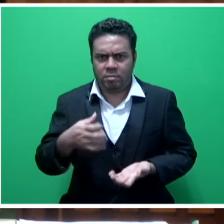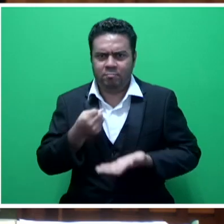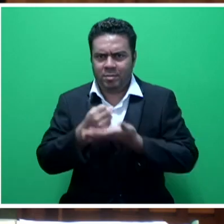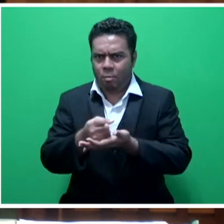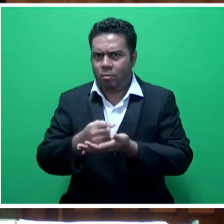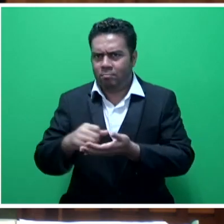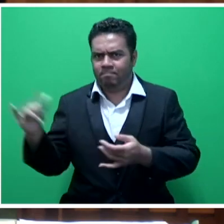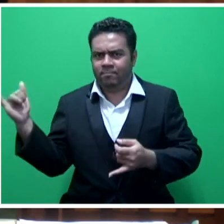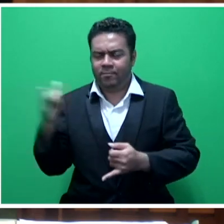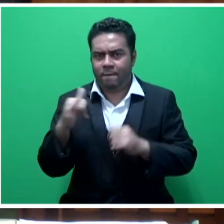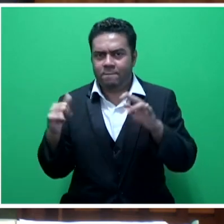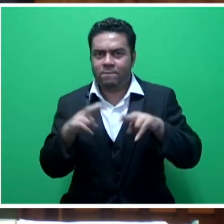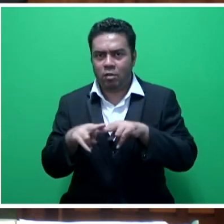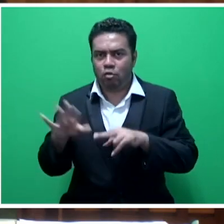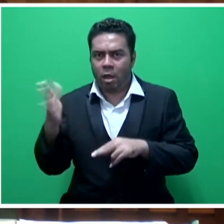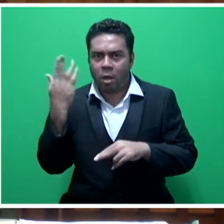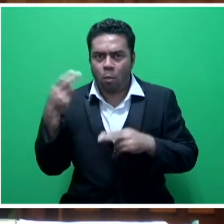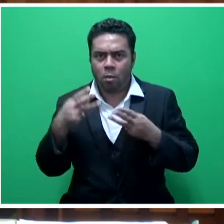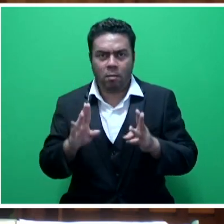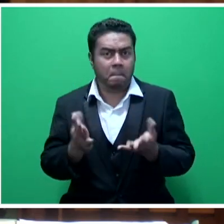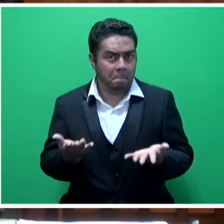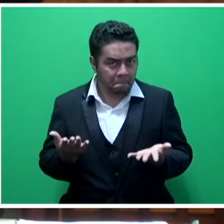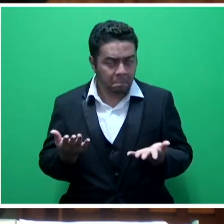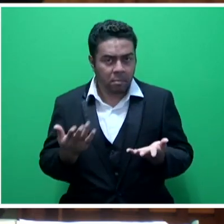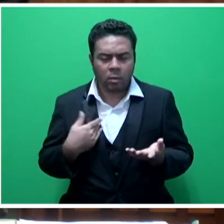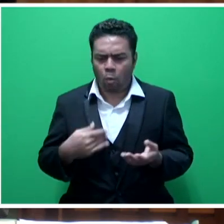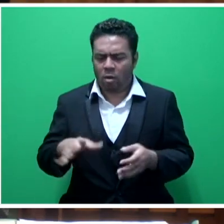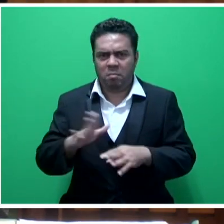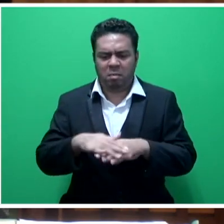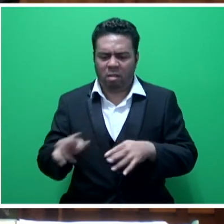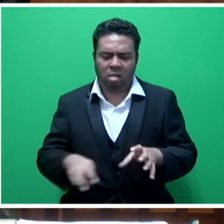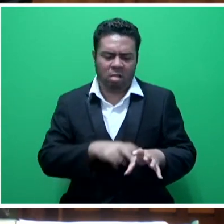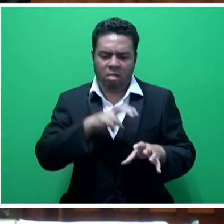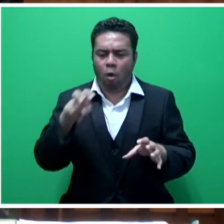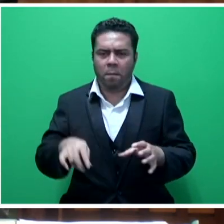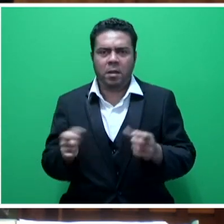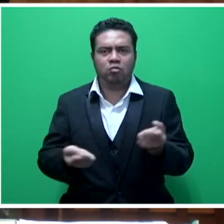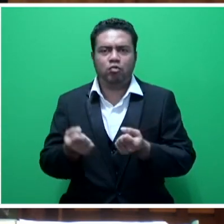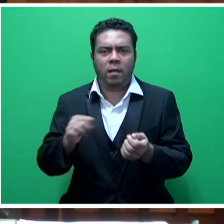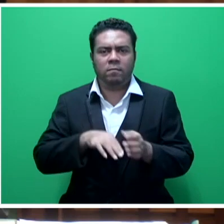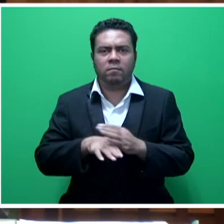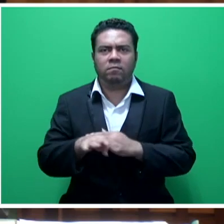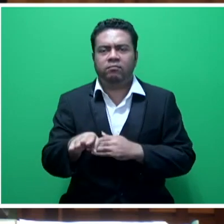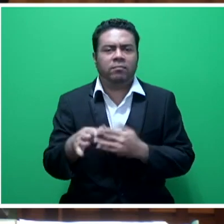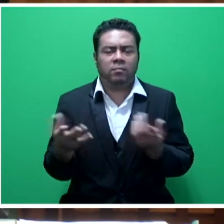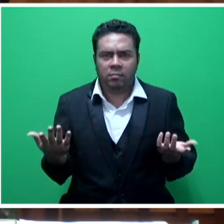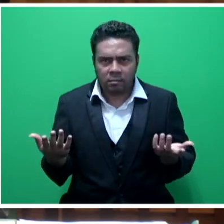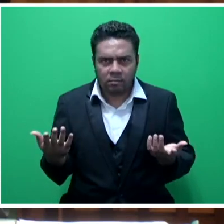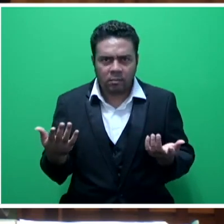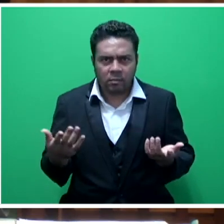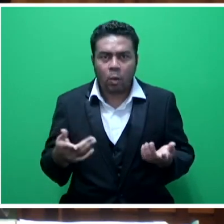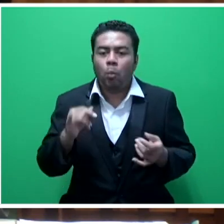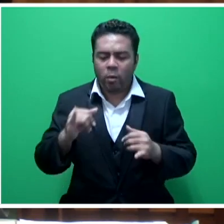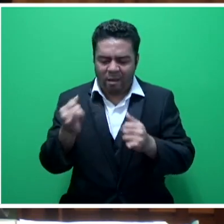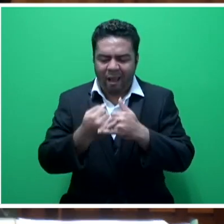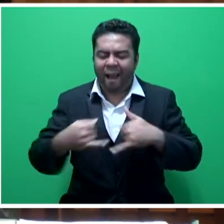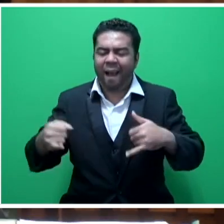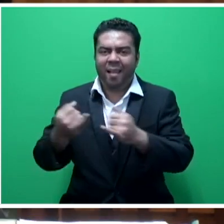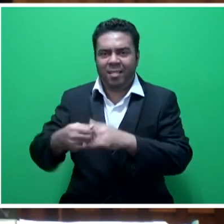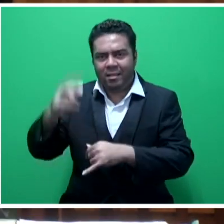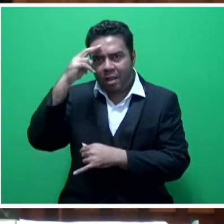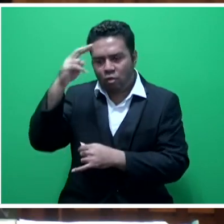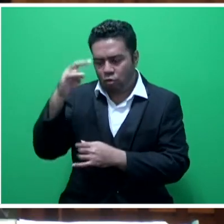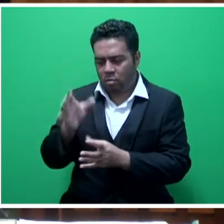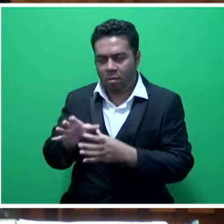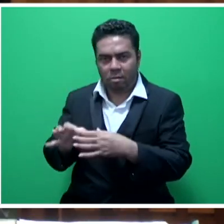than most. We don't live in a country where people can simply hop into a car and drive across the border. We're an island nation.